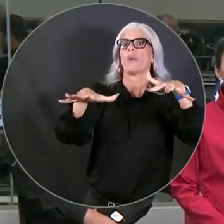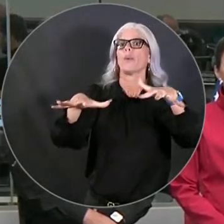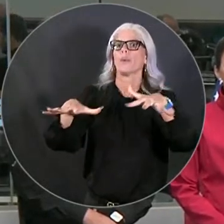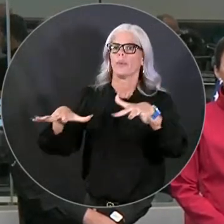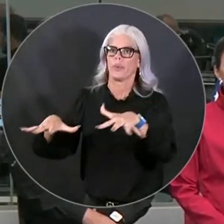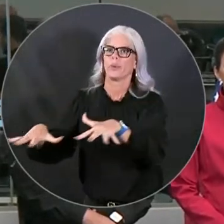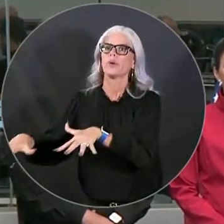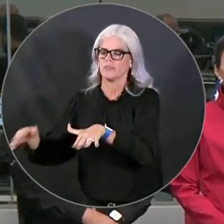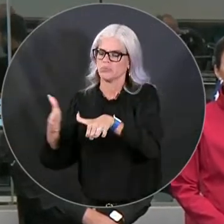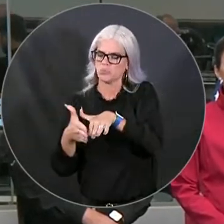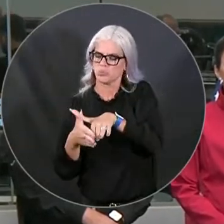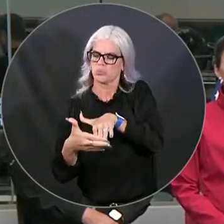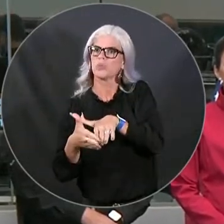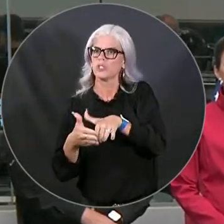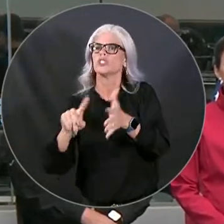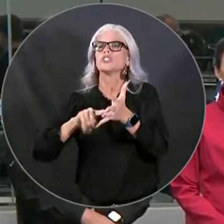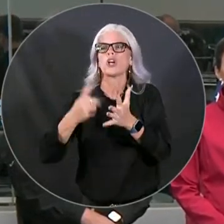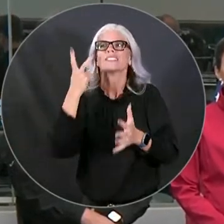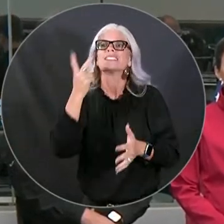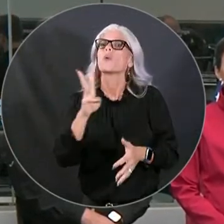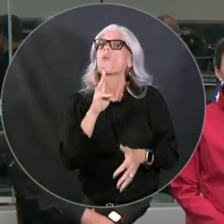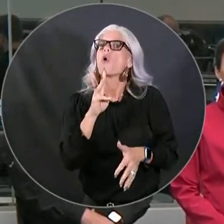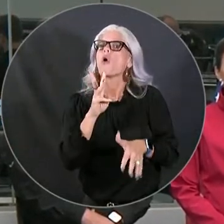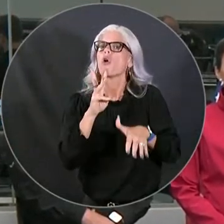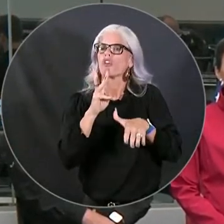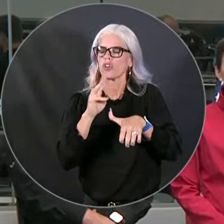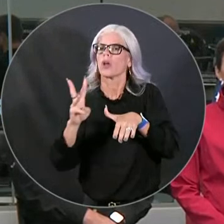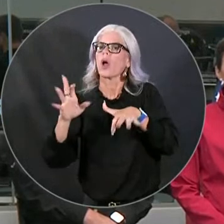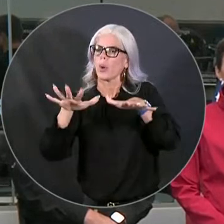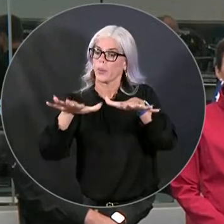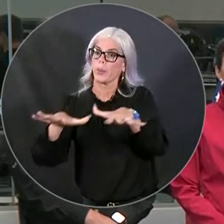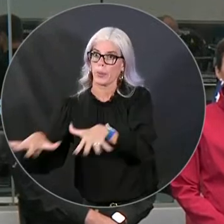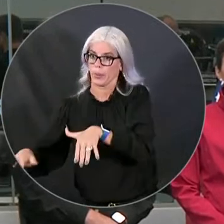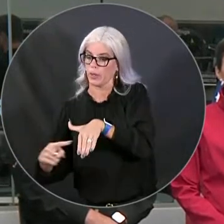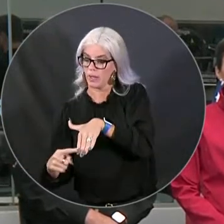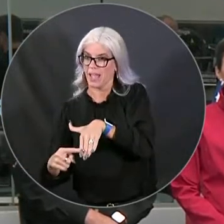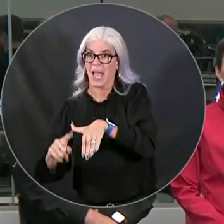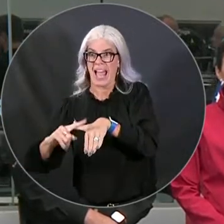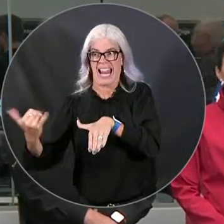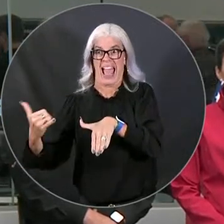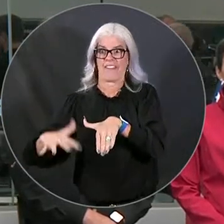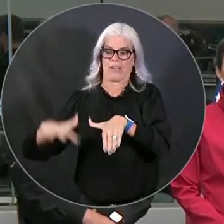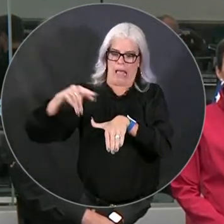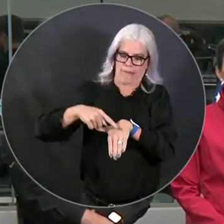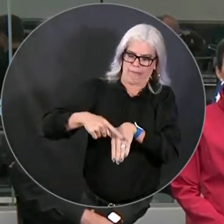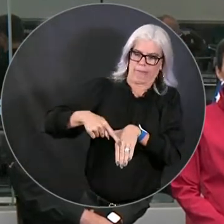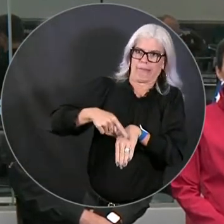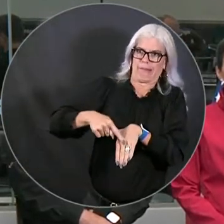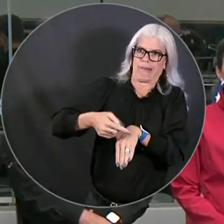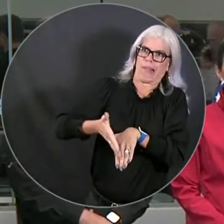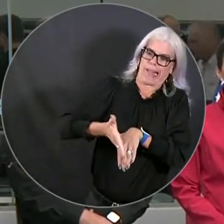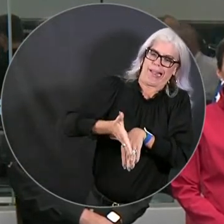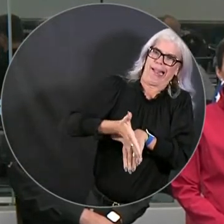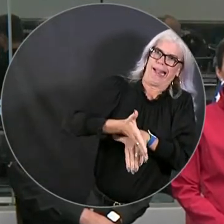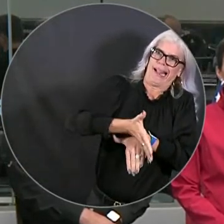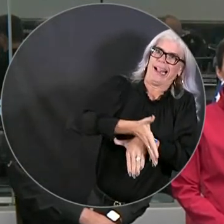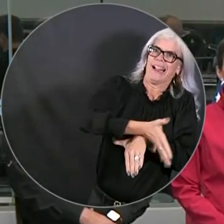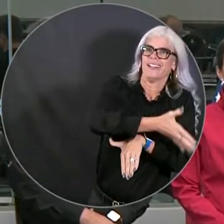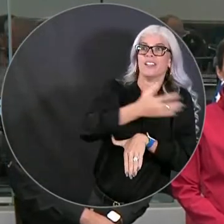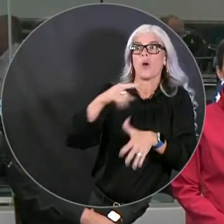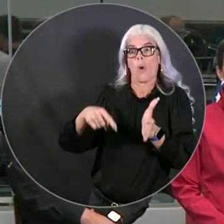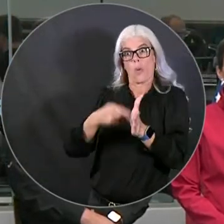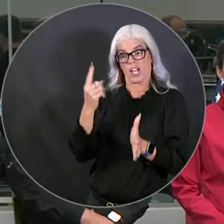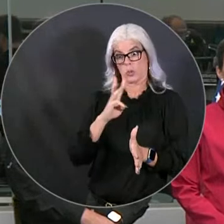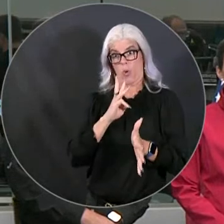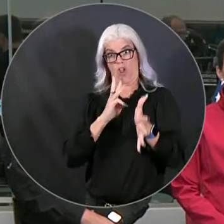those inland places off rivers and off these inlets, you're likely to have standing water there throughout all